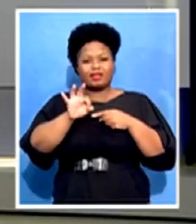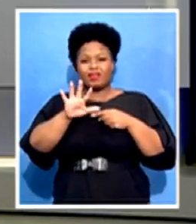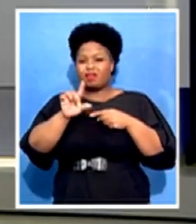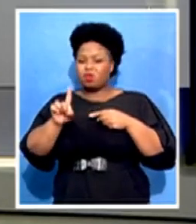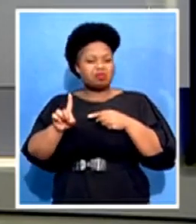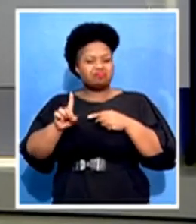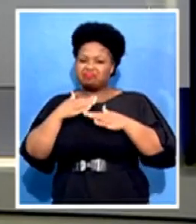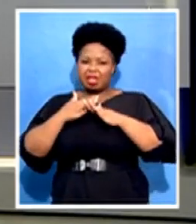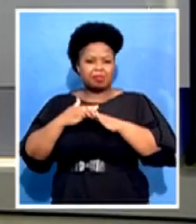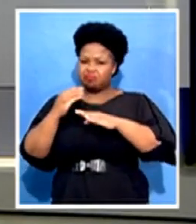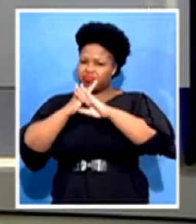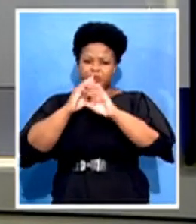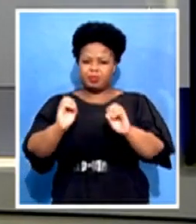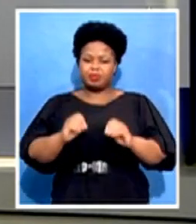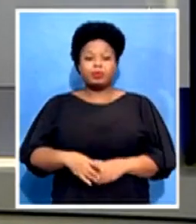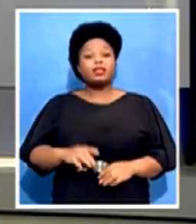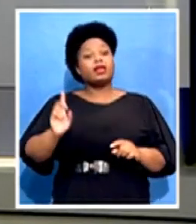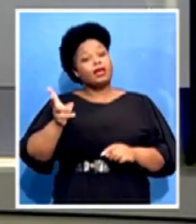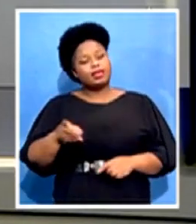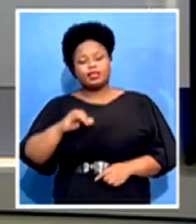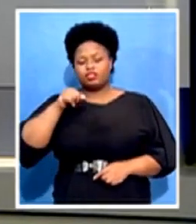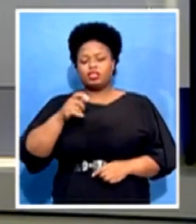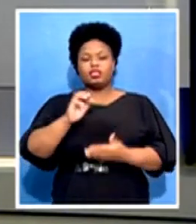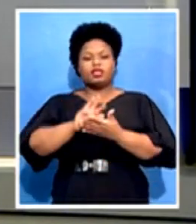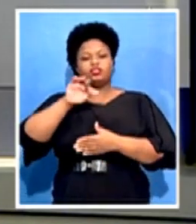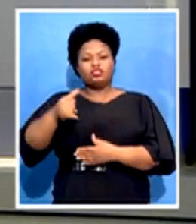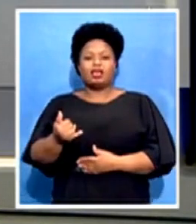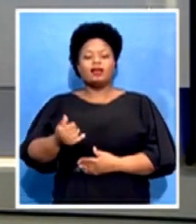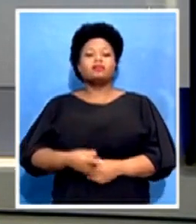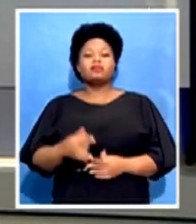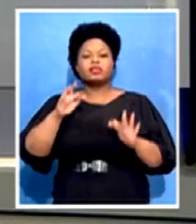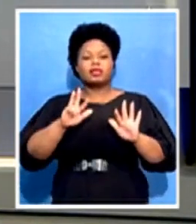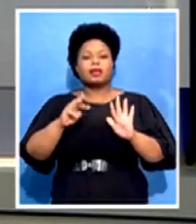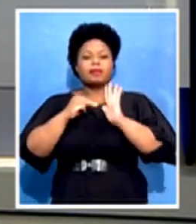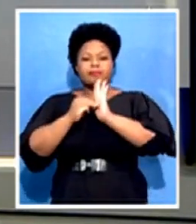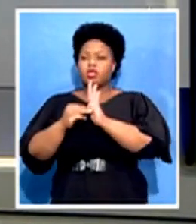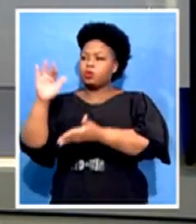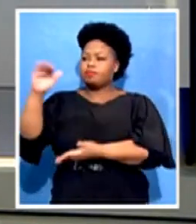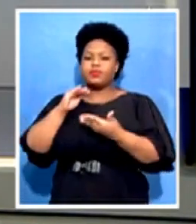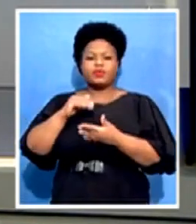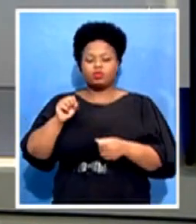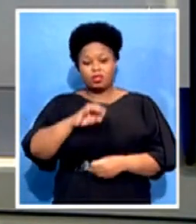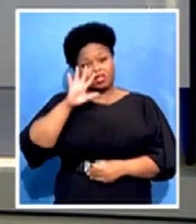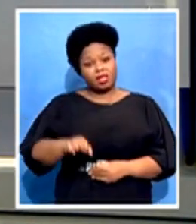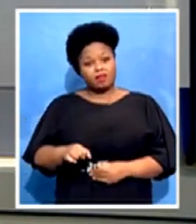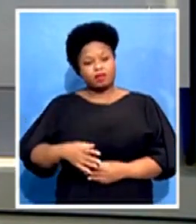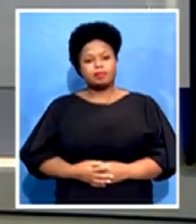Johnson has promised 9 million doses of its vaccine to South Africa. So Walton reports from New York.